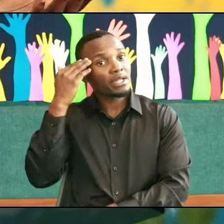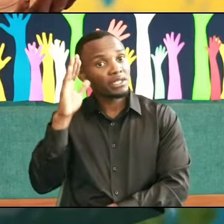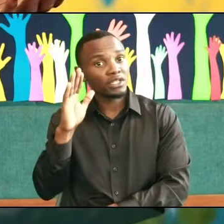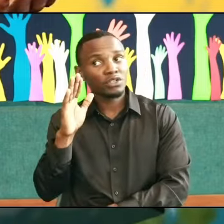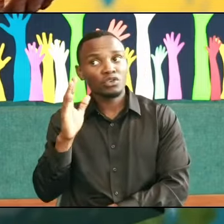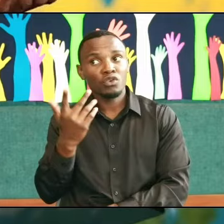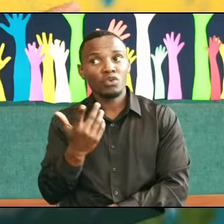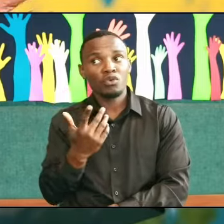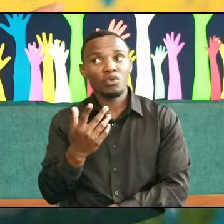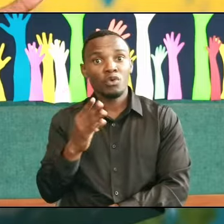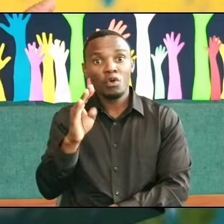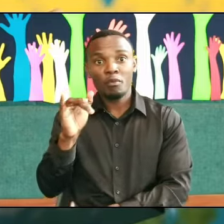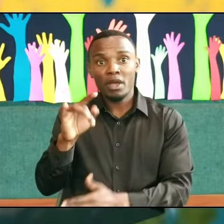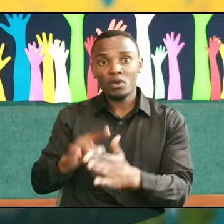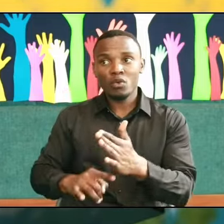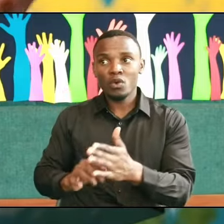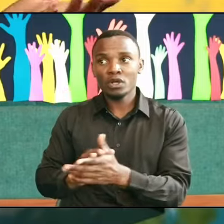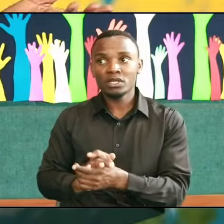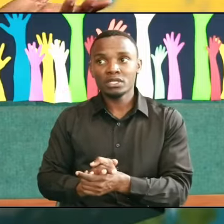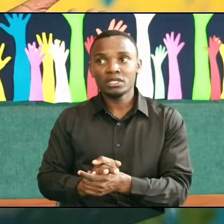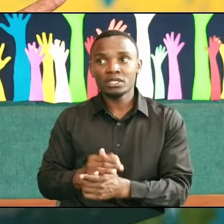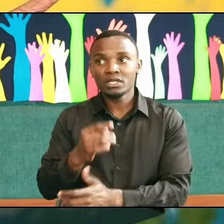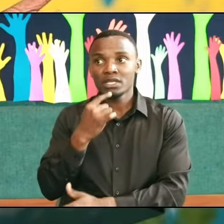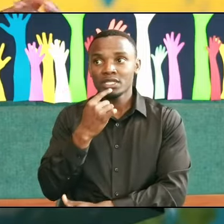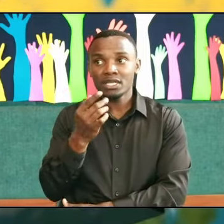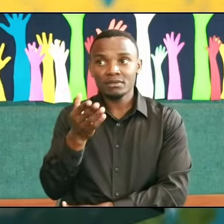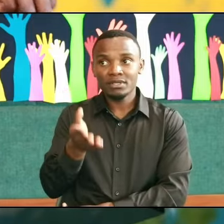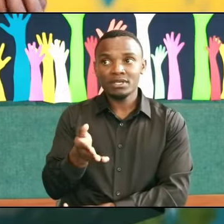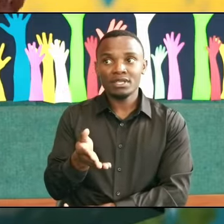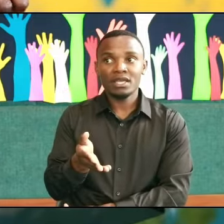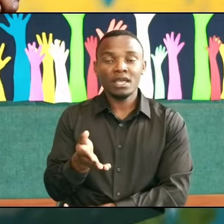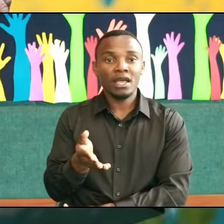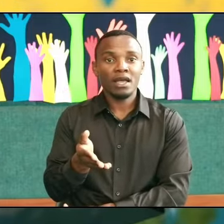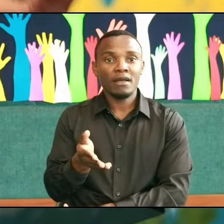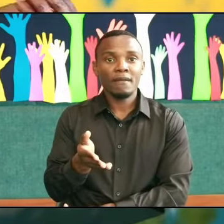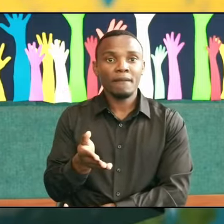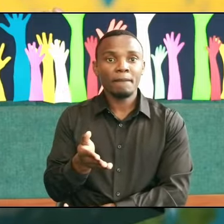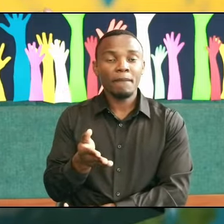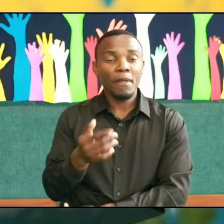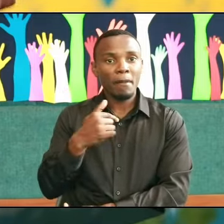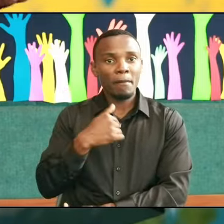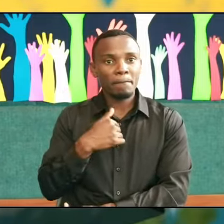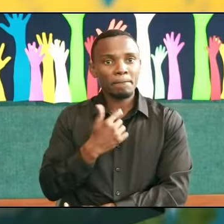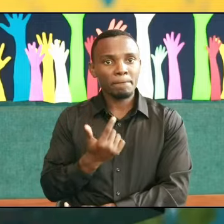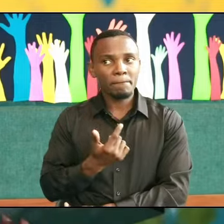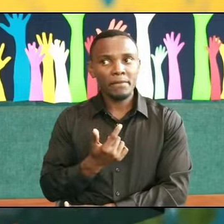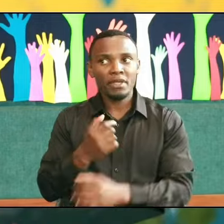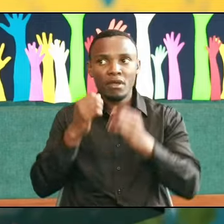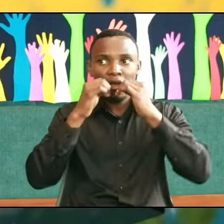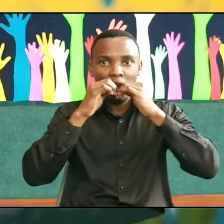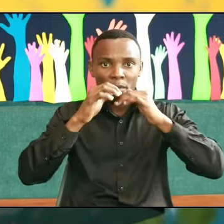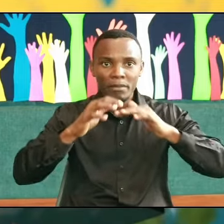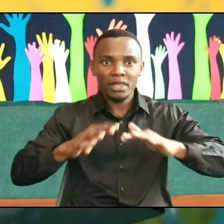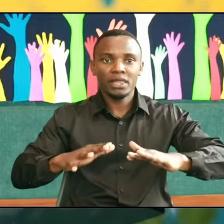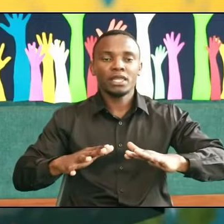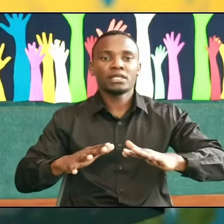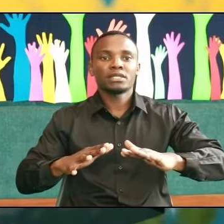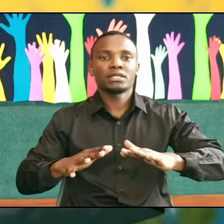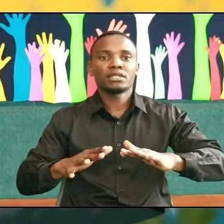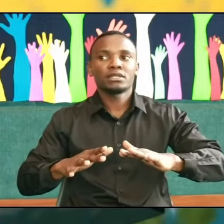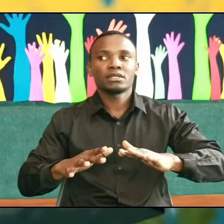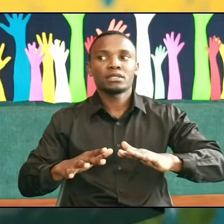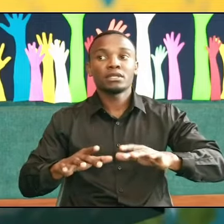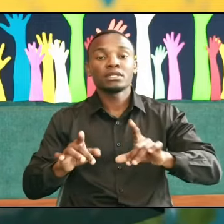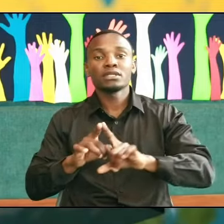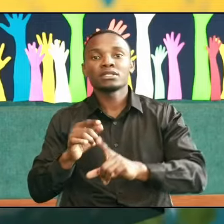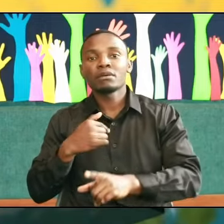and saying, our sermon title is Too Blessed to be Stressed, somebody, somewhere would be touched. And I want